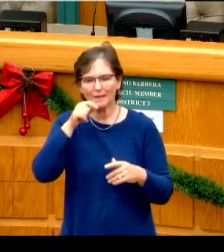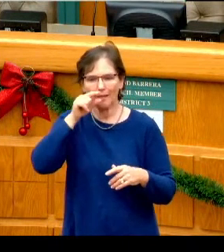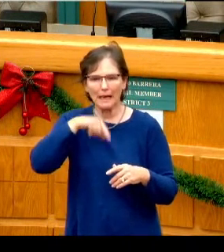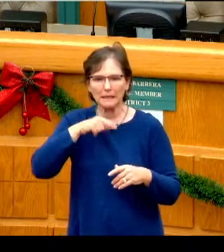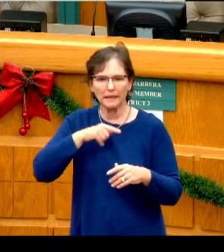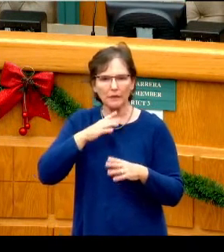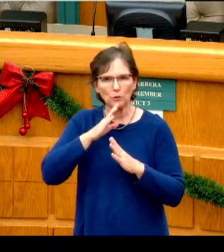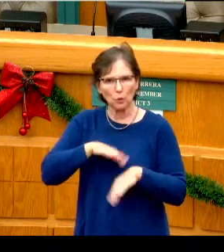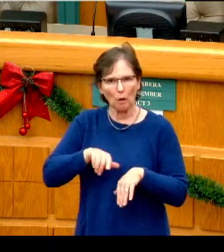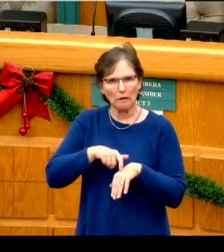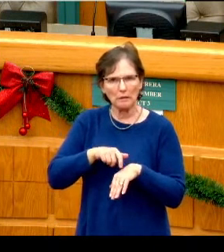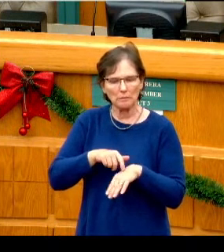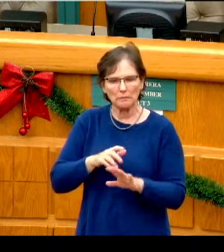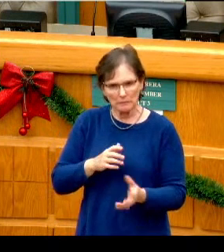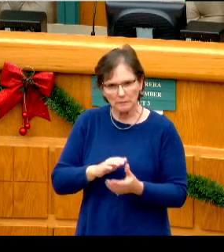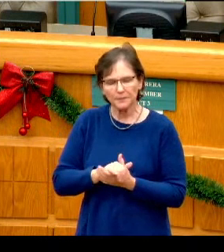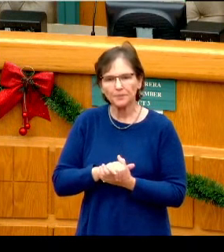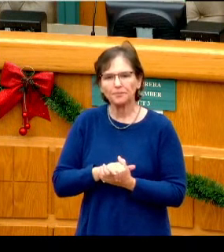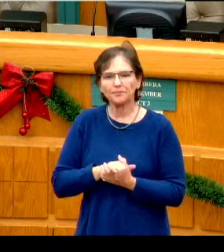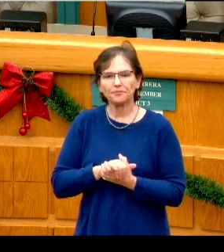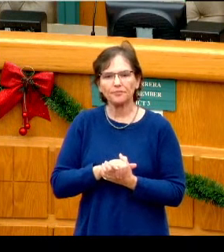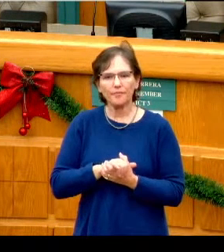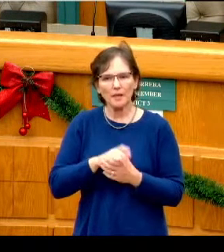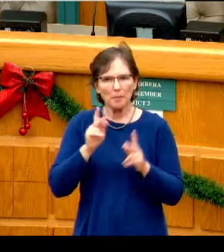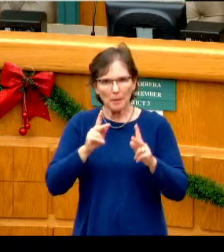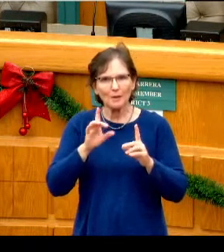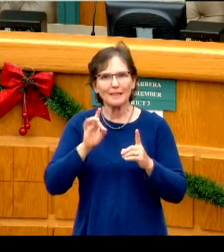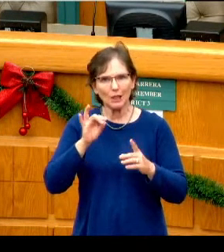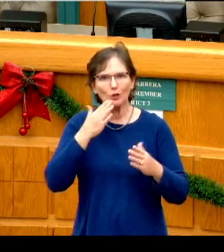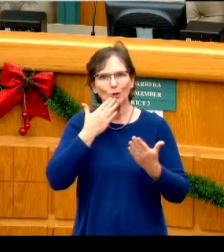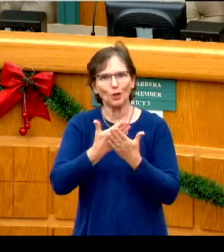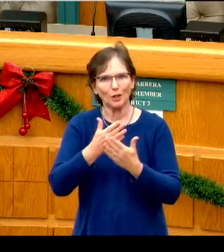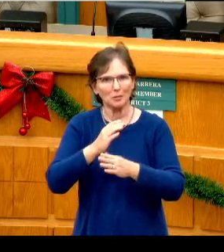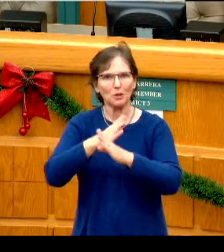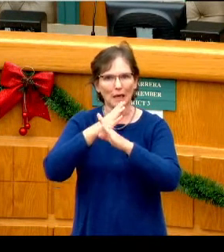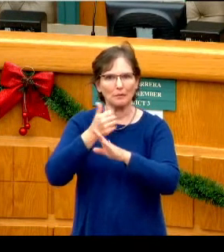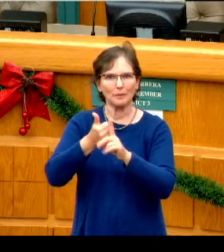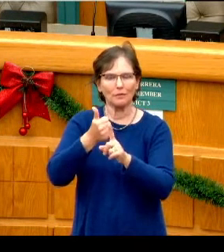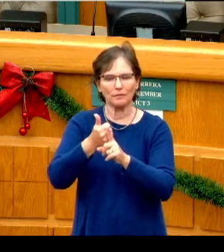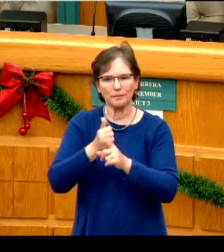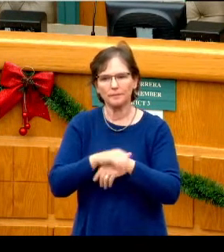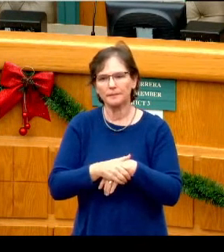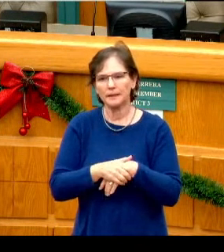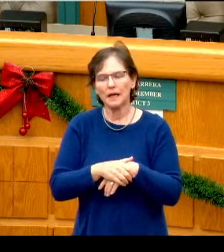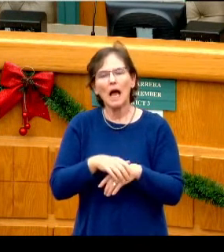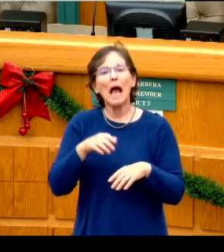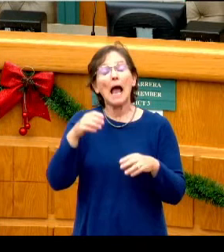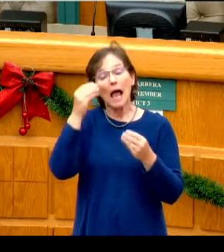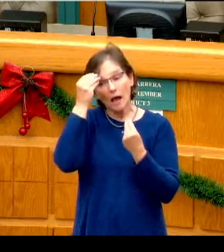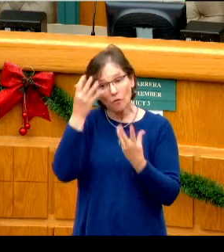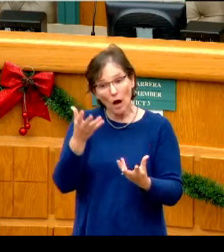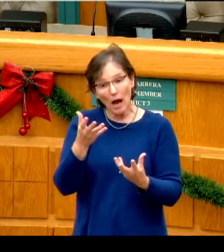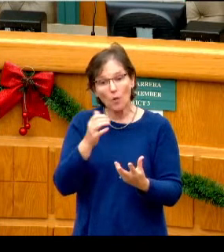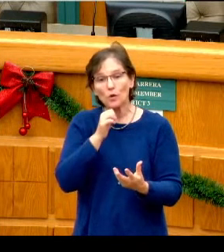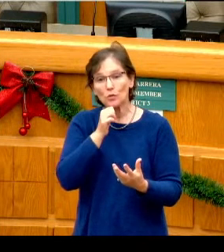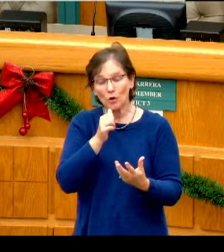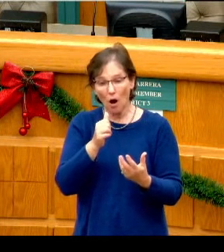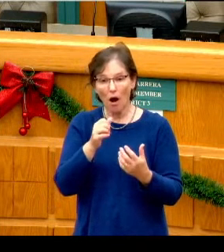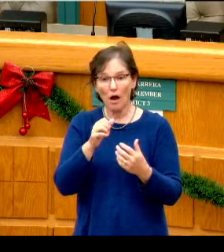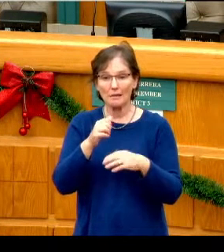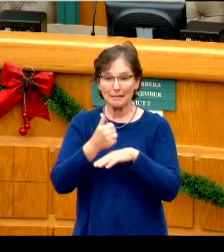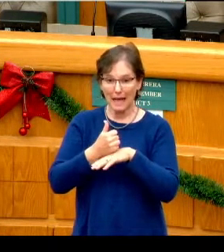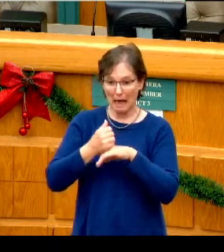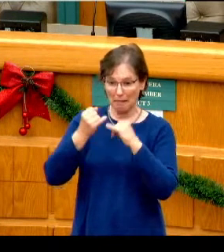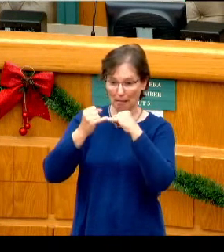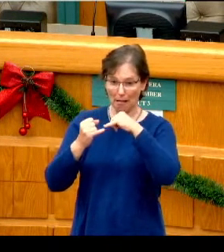let's hope that that continues. And I just want to let you know that we do not fit these lines to the hospital data. This result